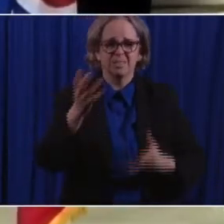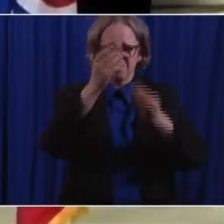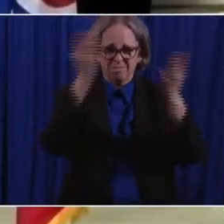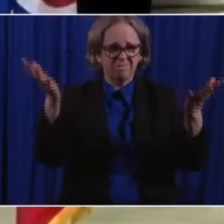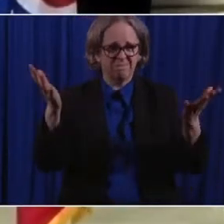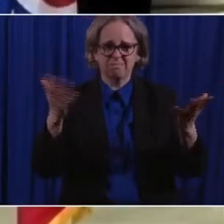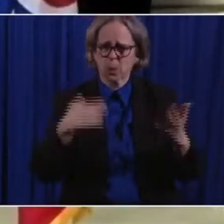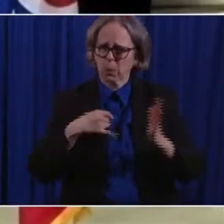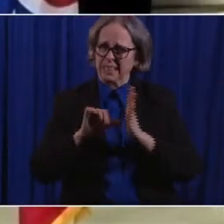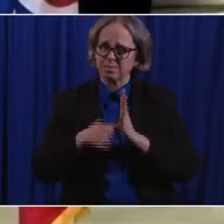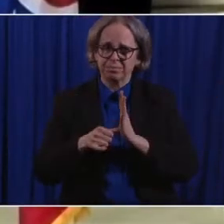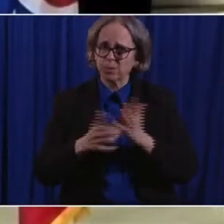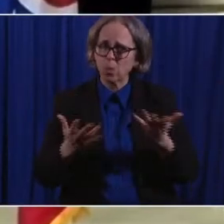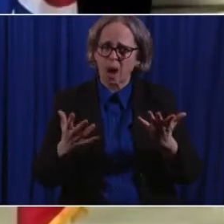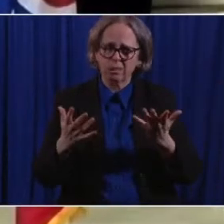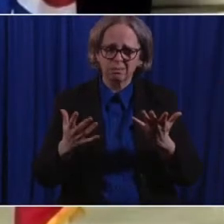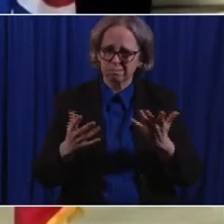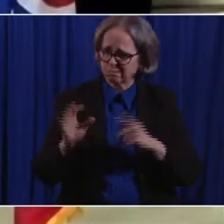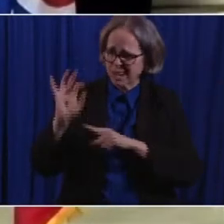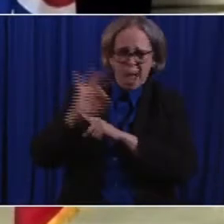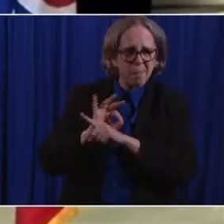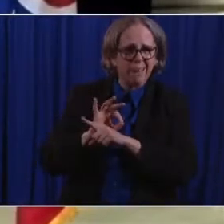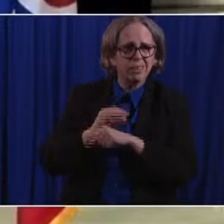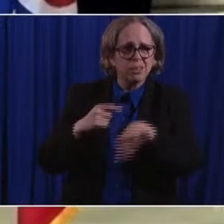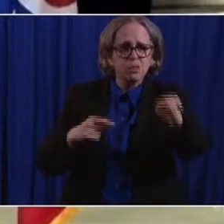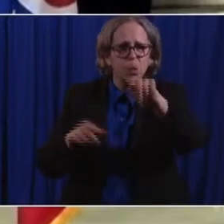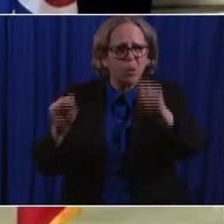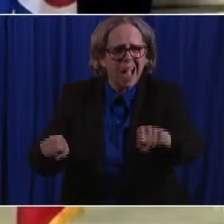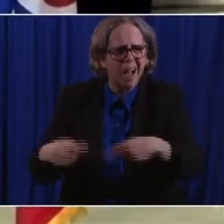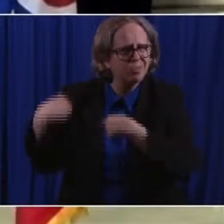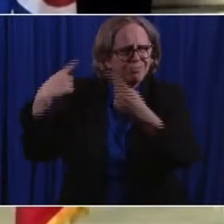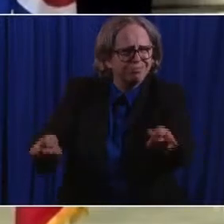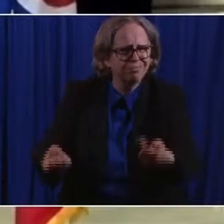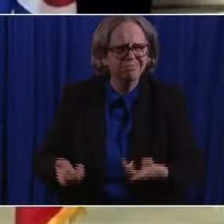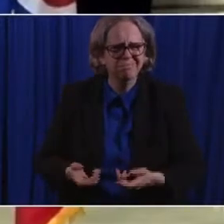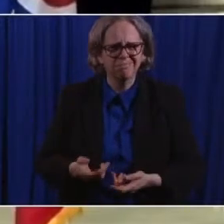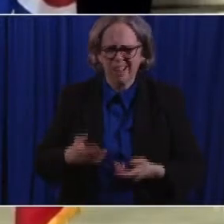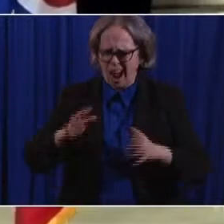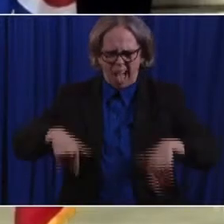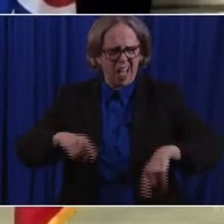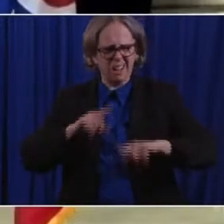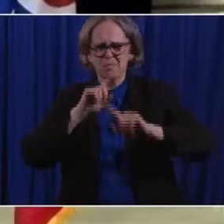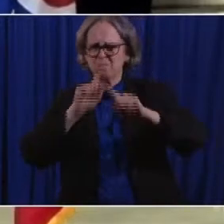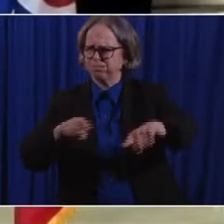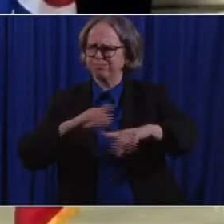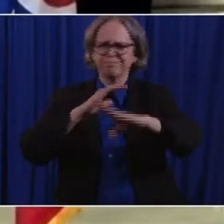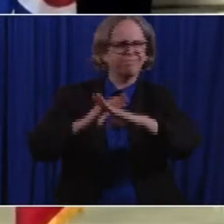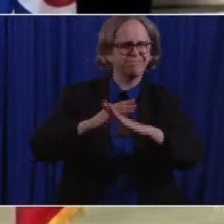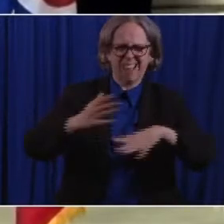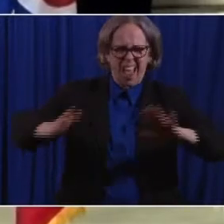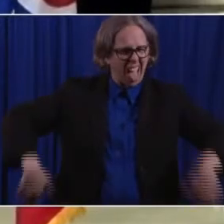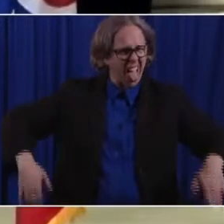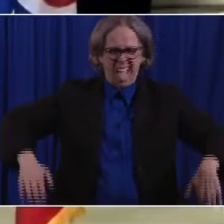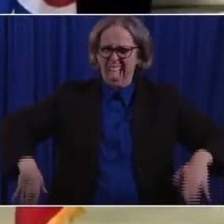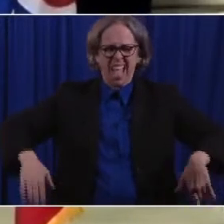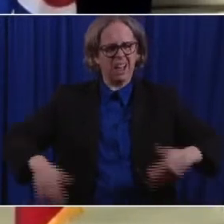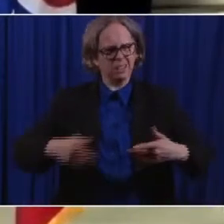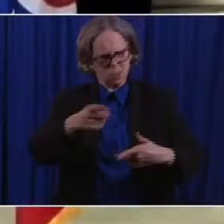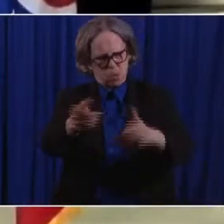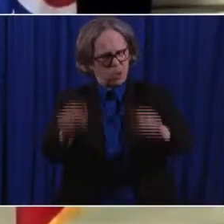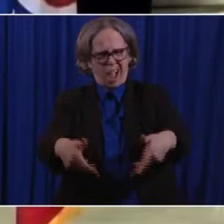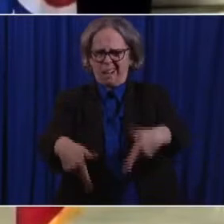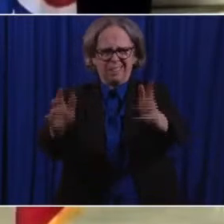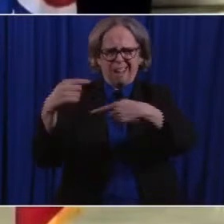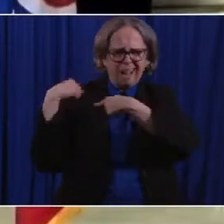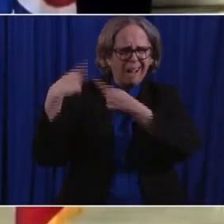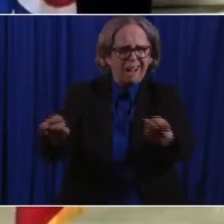about 9 months now. So we want to clear up any confusion about that. There is no prohibition on returning to work